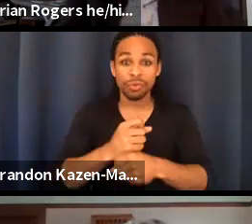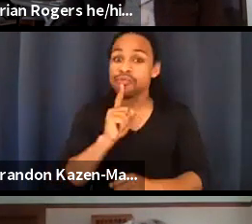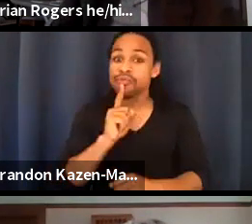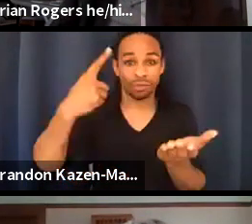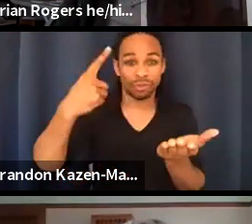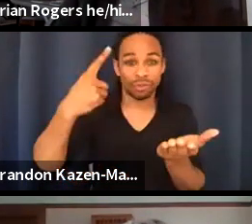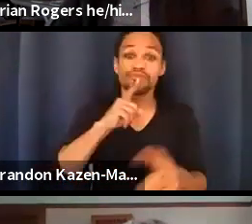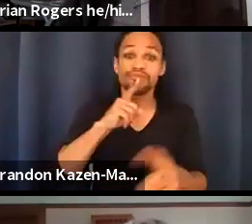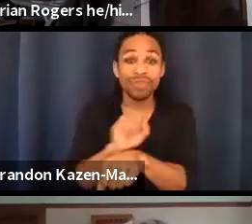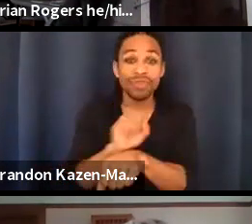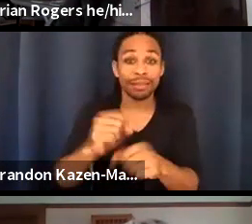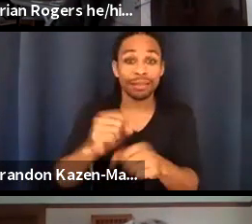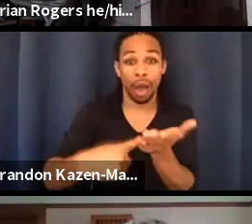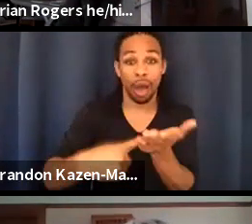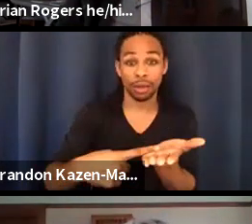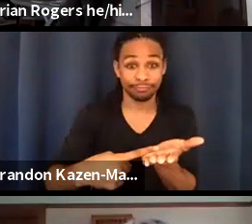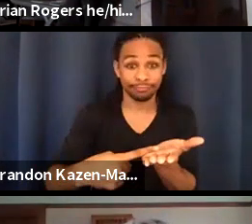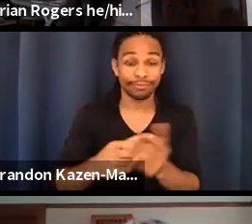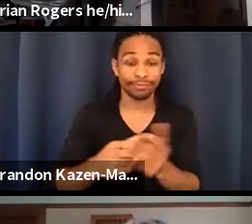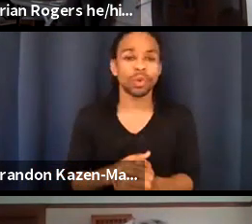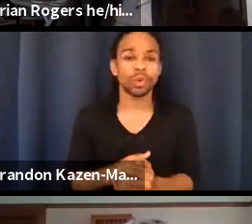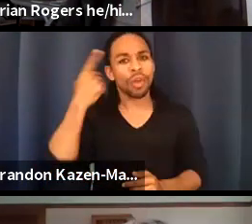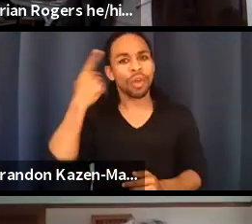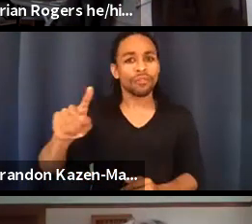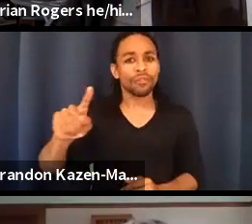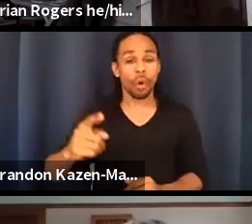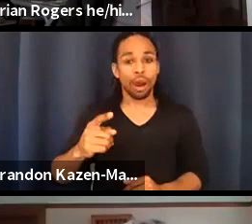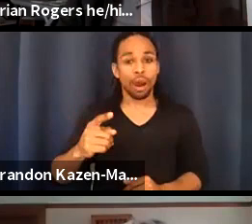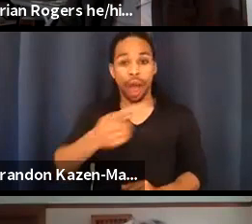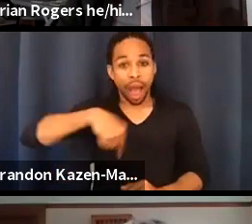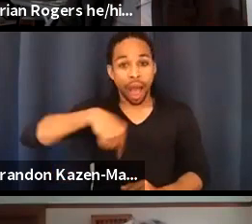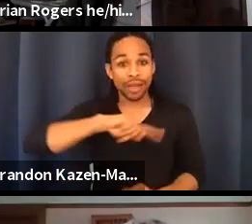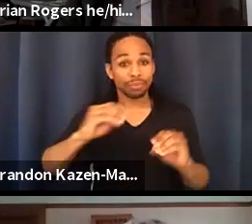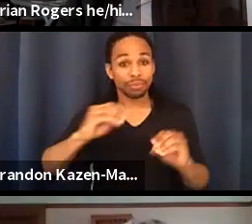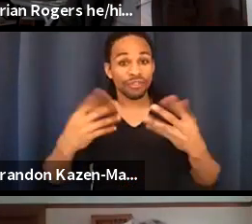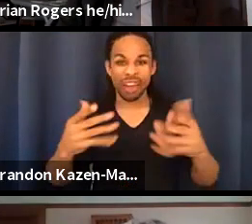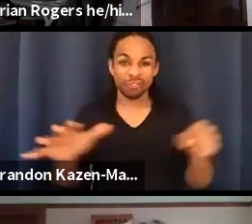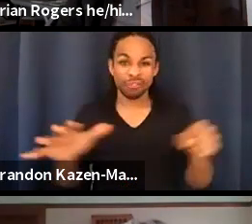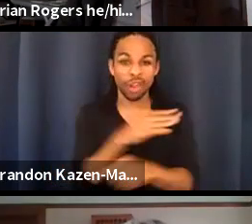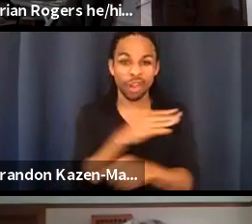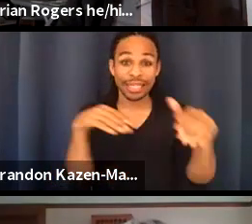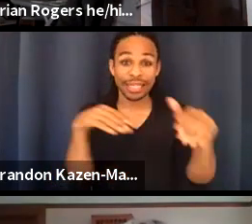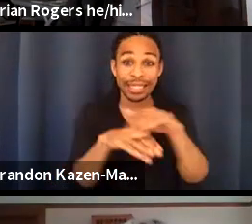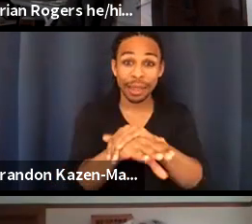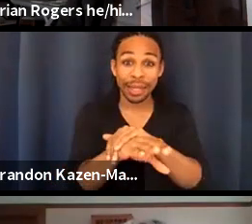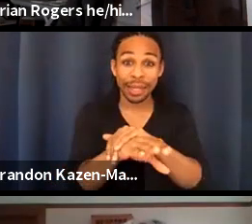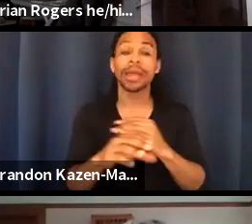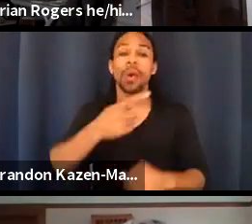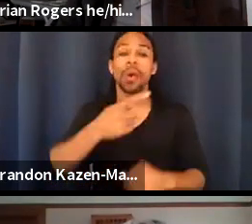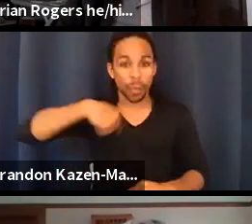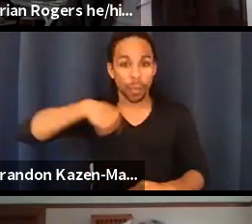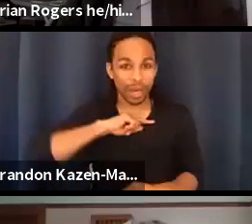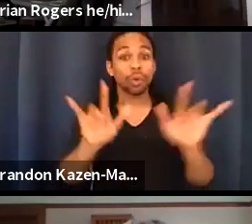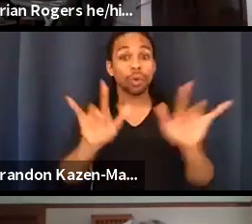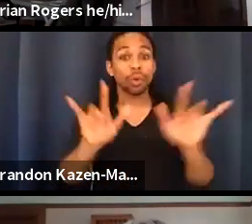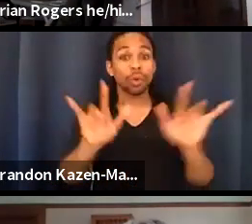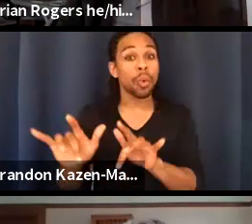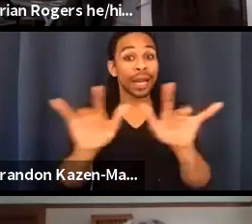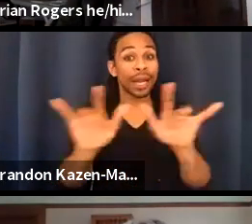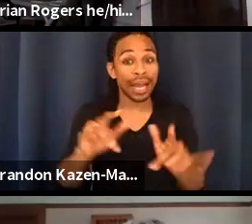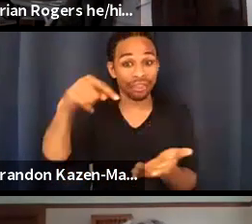be accessible to as many parts of our community as possible, it's being recorded. For that